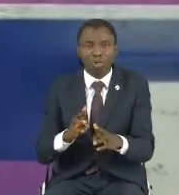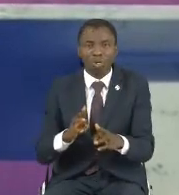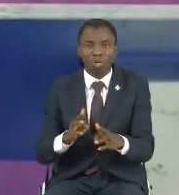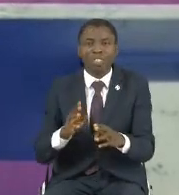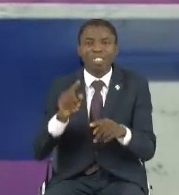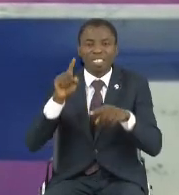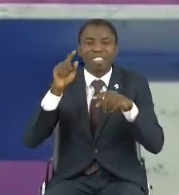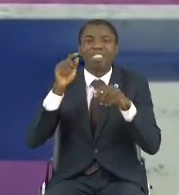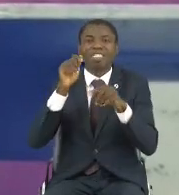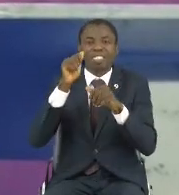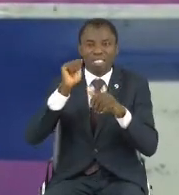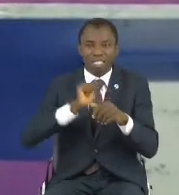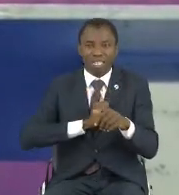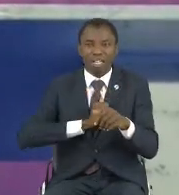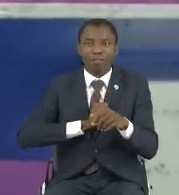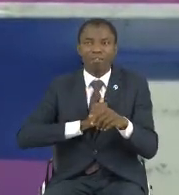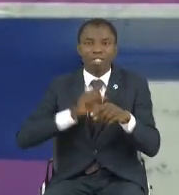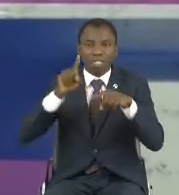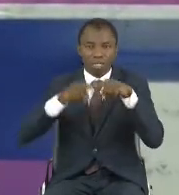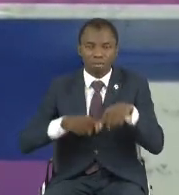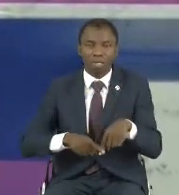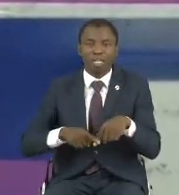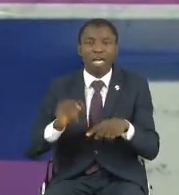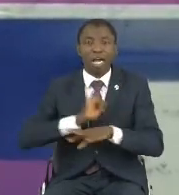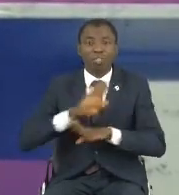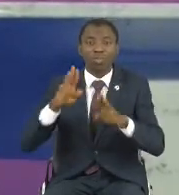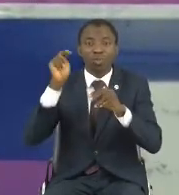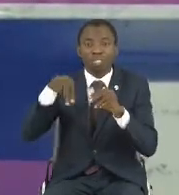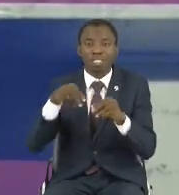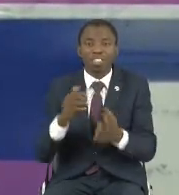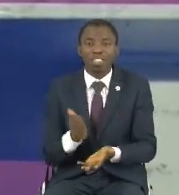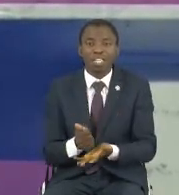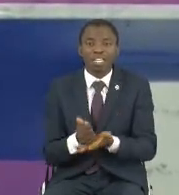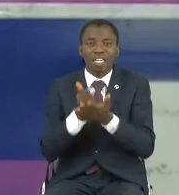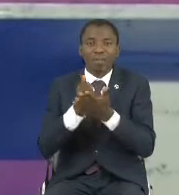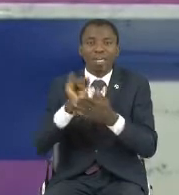self-reliance. I don't need help. I honor